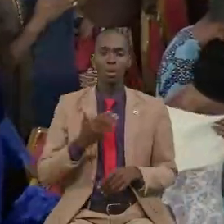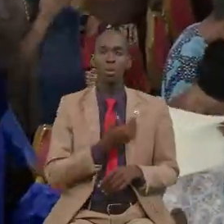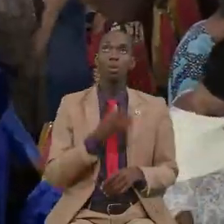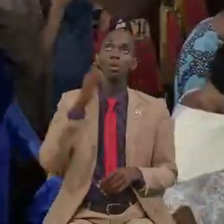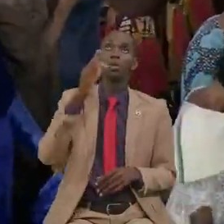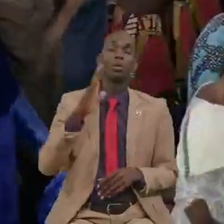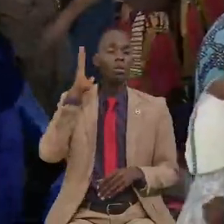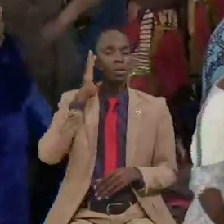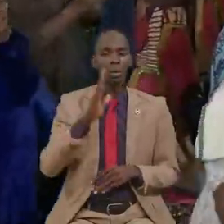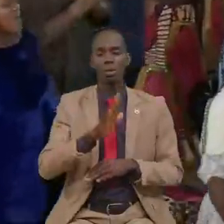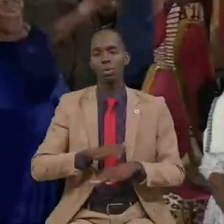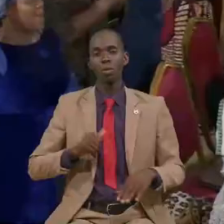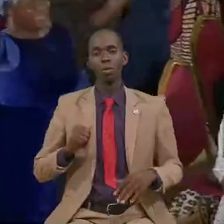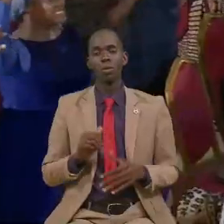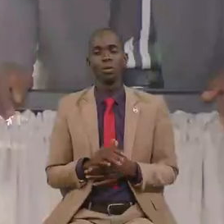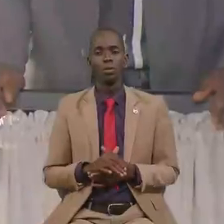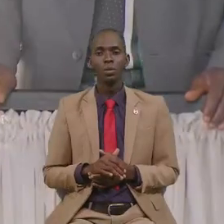call.